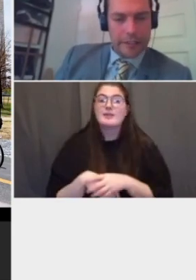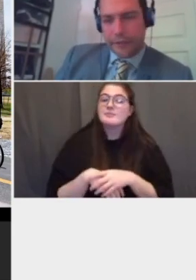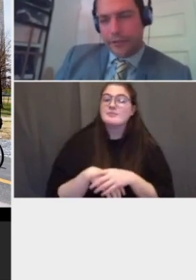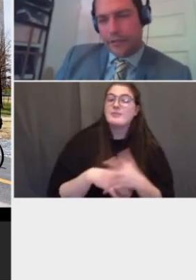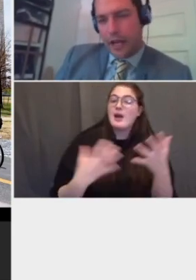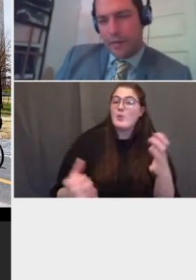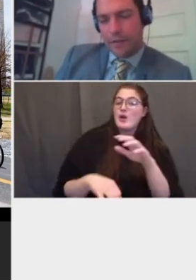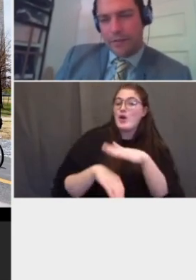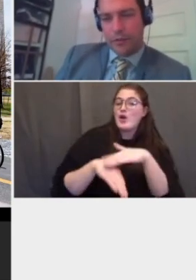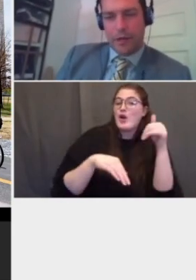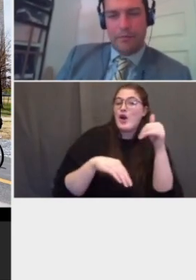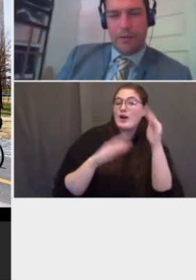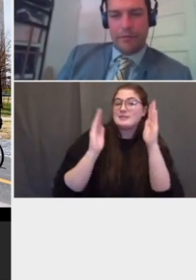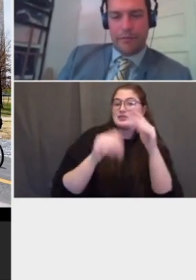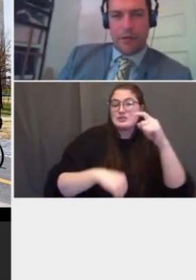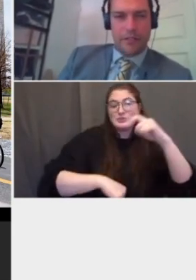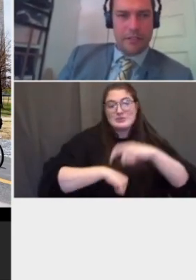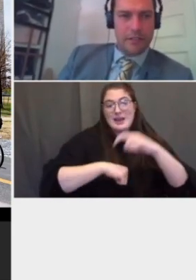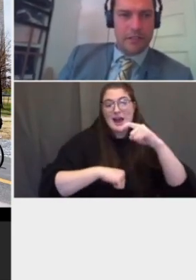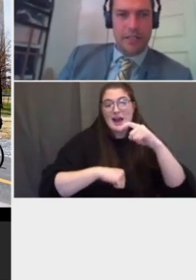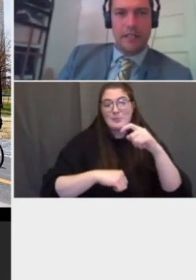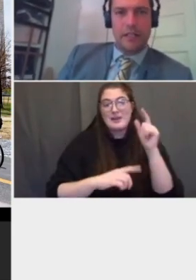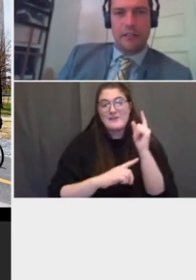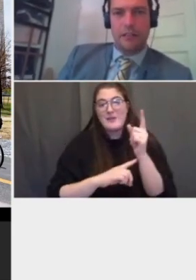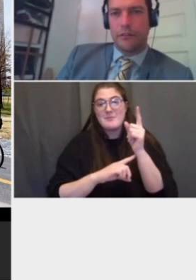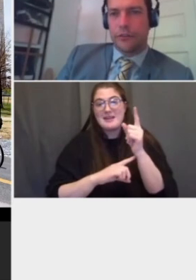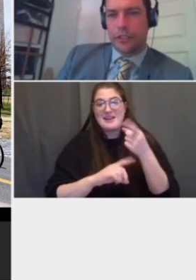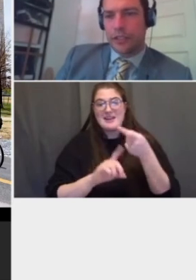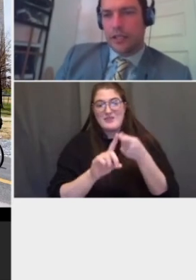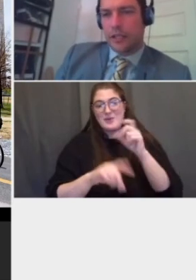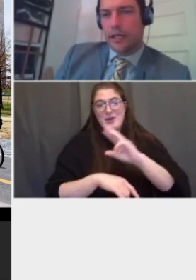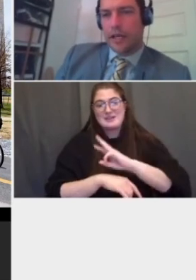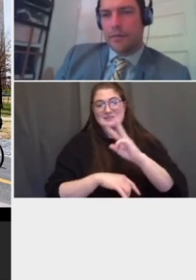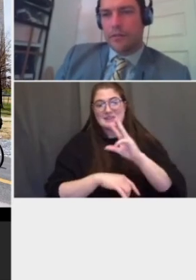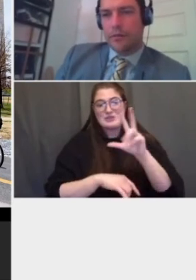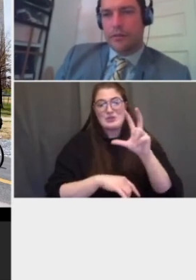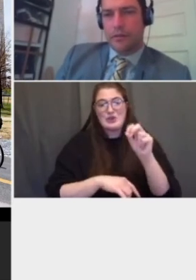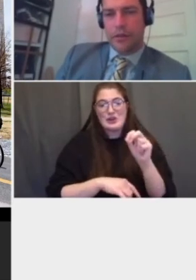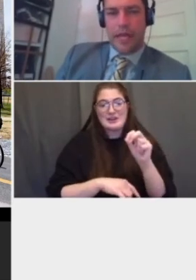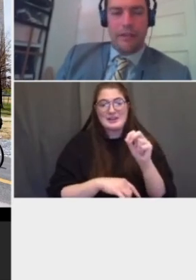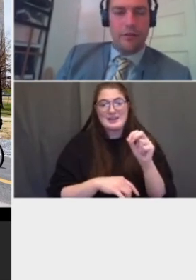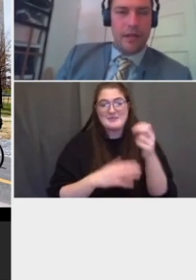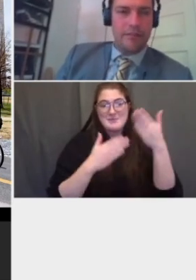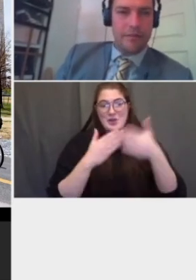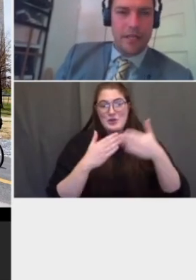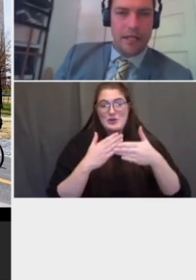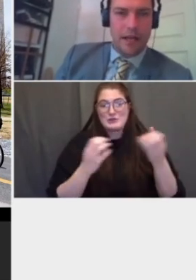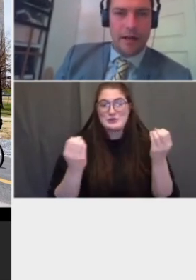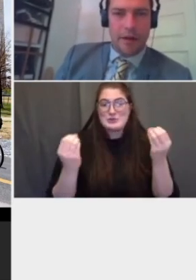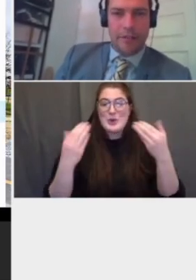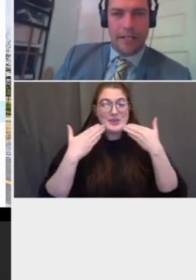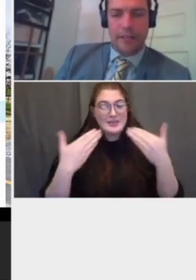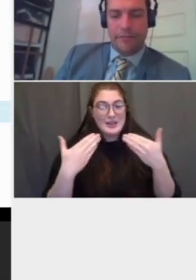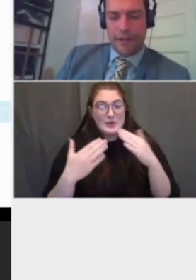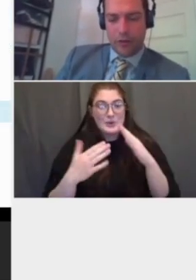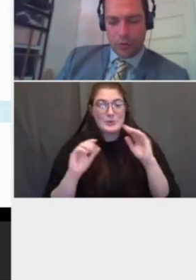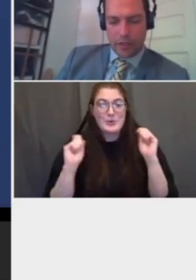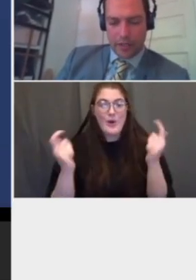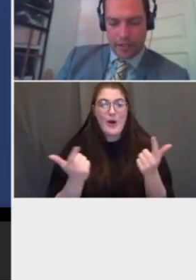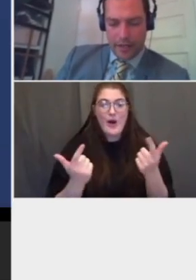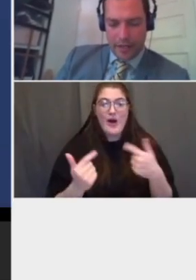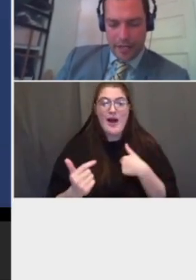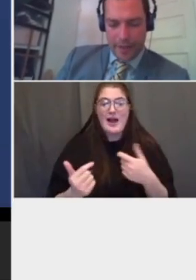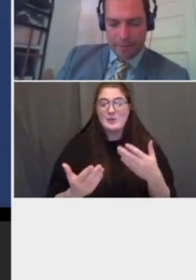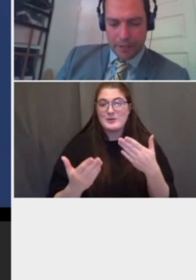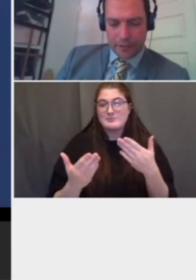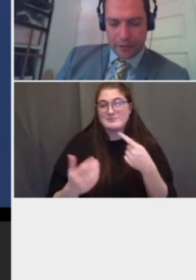call attention to the time. We're about a minute from our 6:30 conclusion. So thank you to everybody. I'll take the final